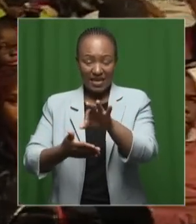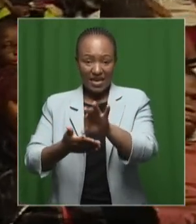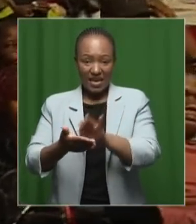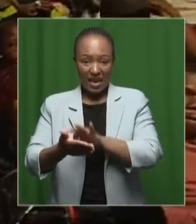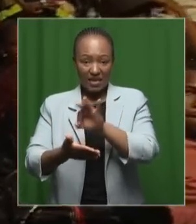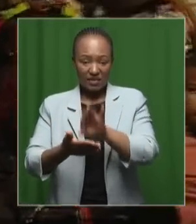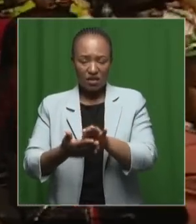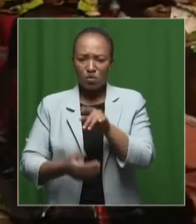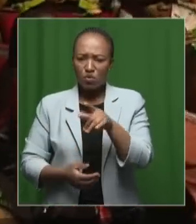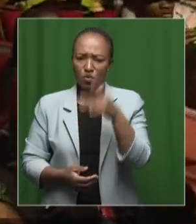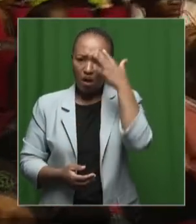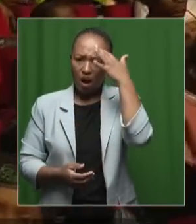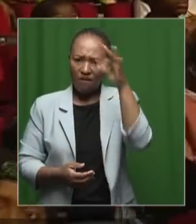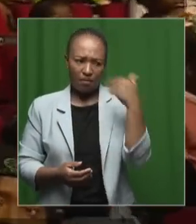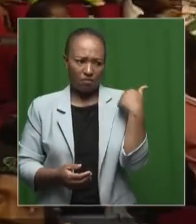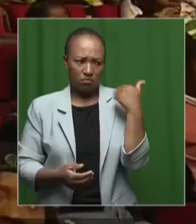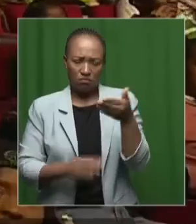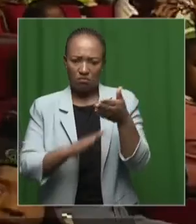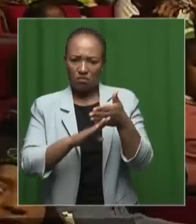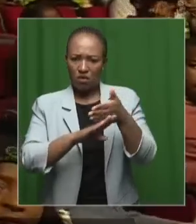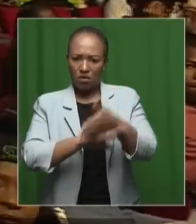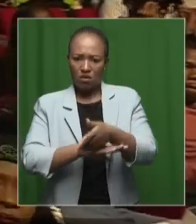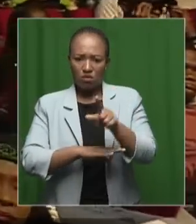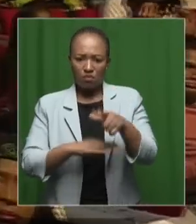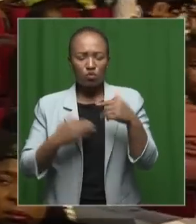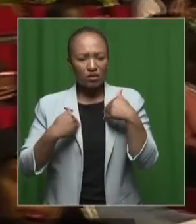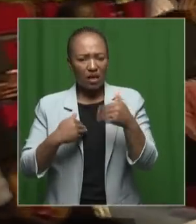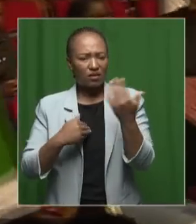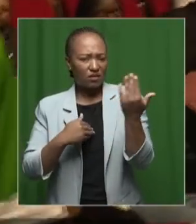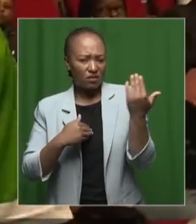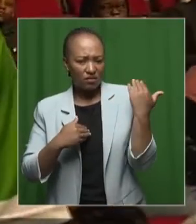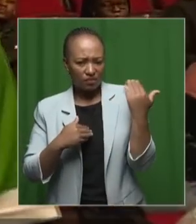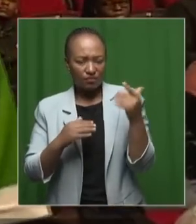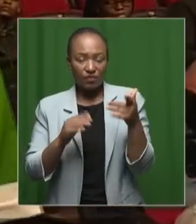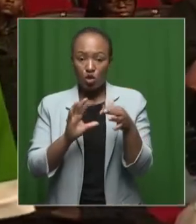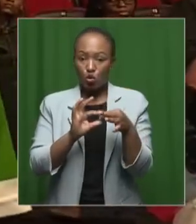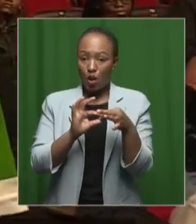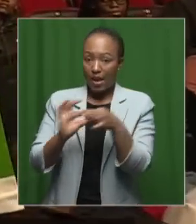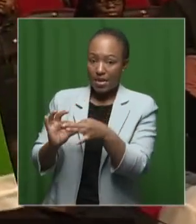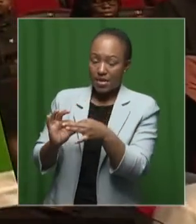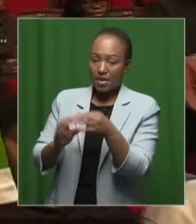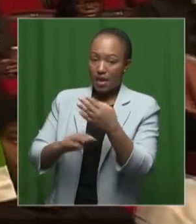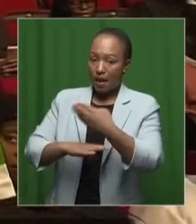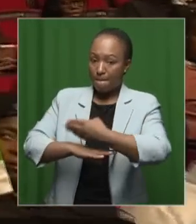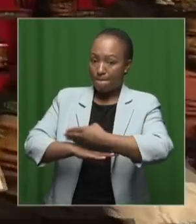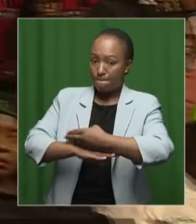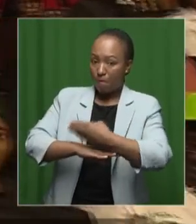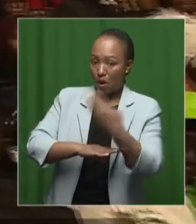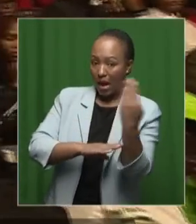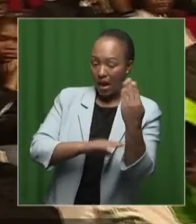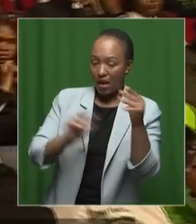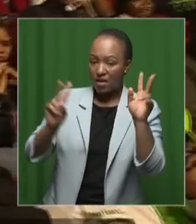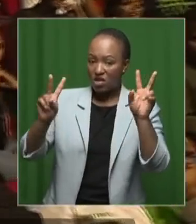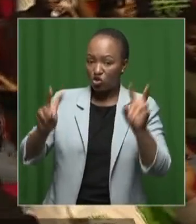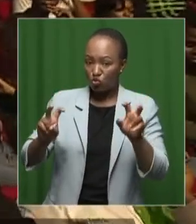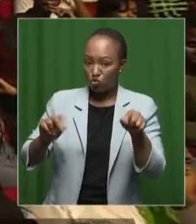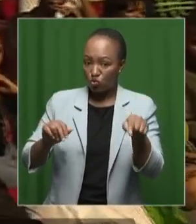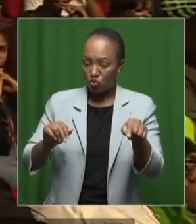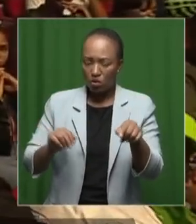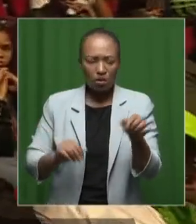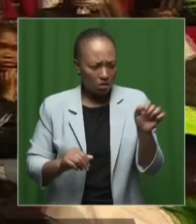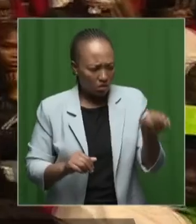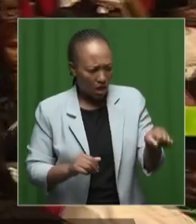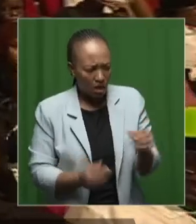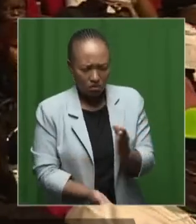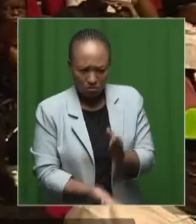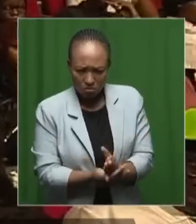been in government for the longest time. You could have started this long time ago. Are you linking this now to border and immigration issues? Yes, definitely,